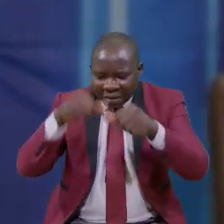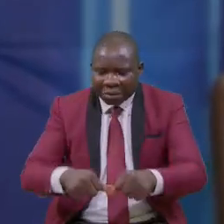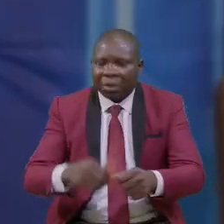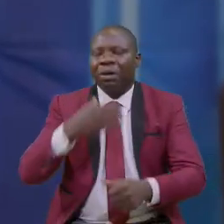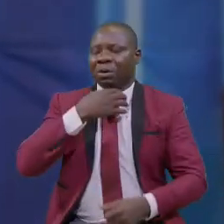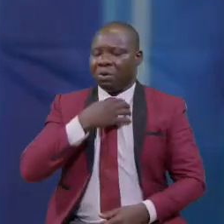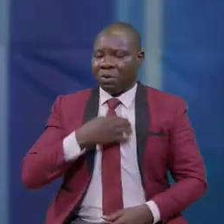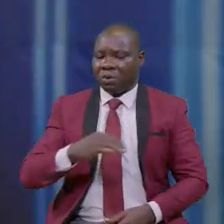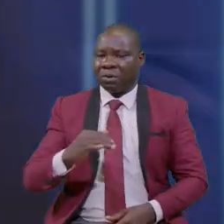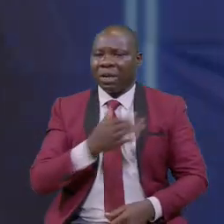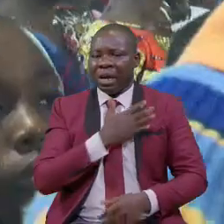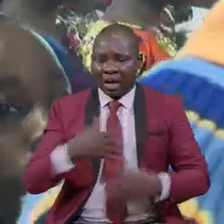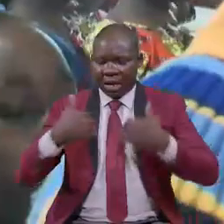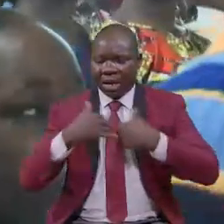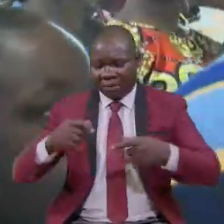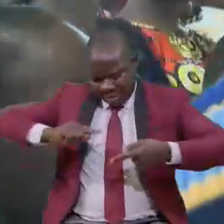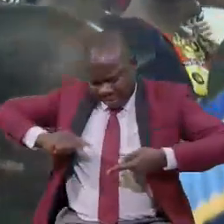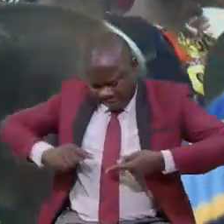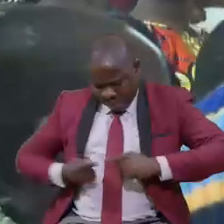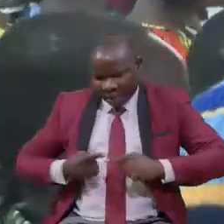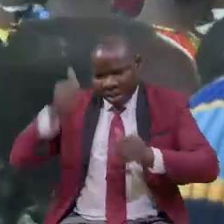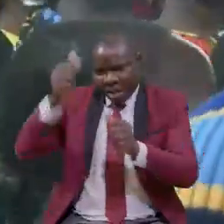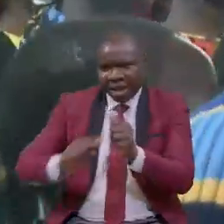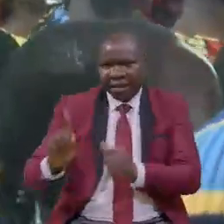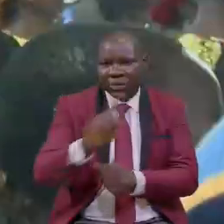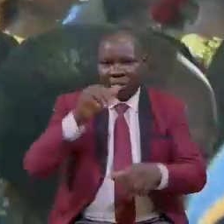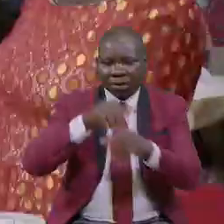pain. Everyone. Everyone,